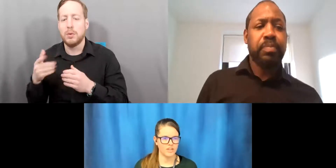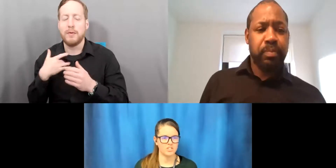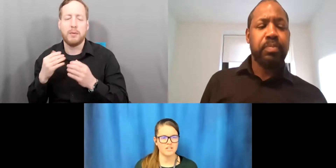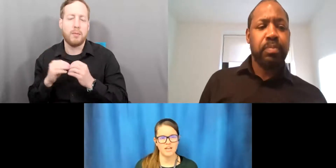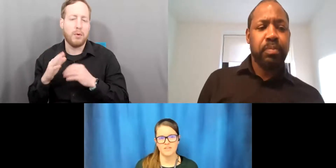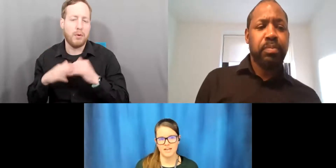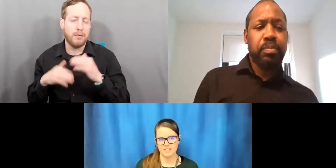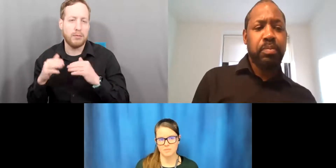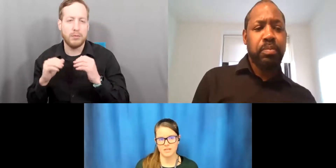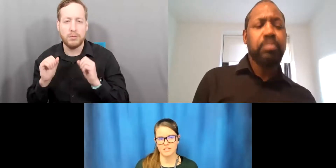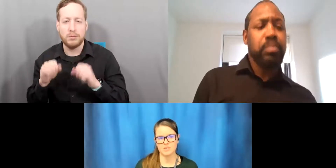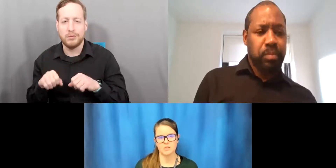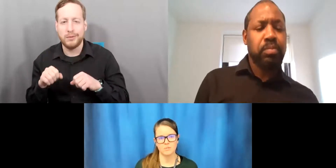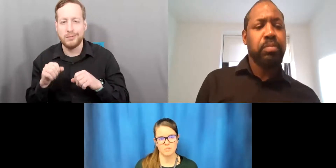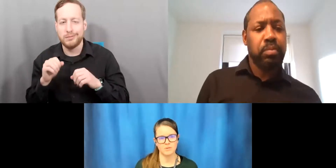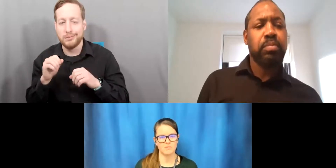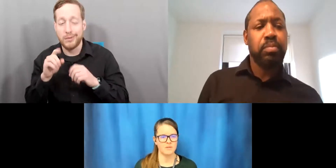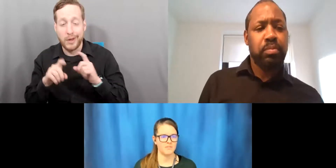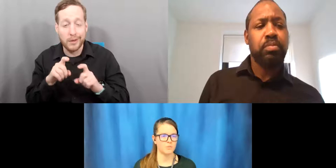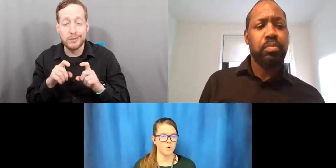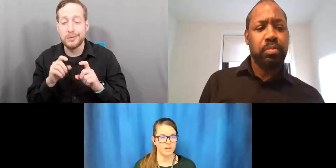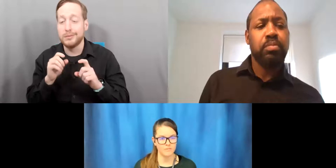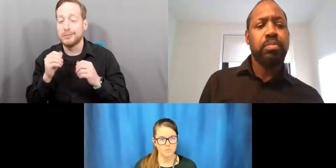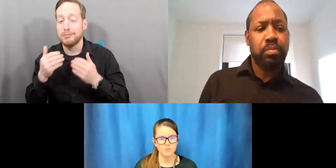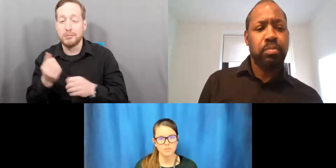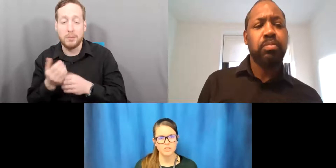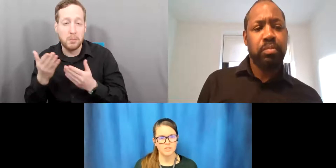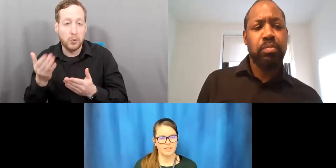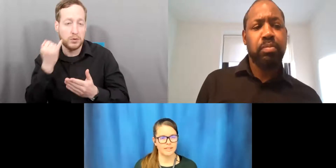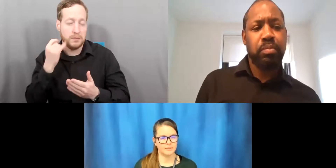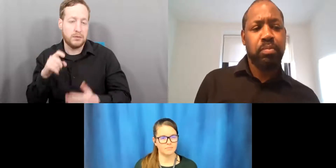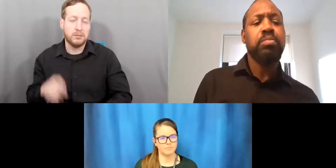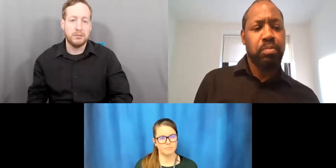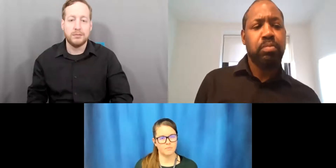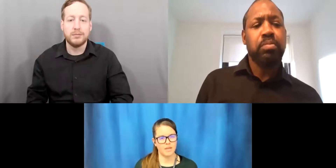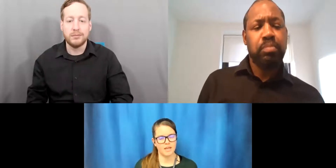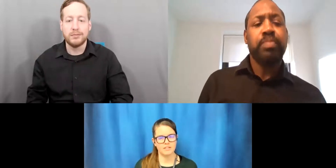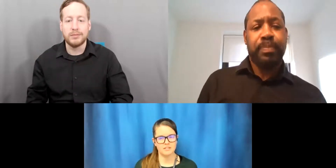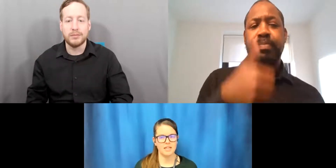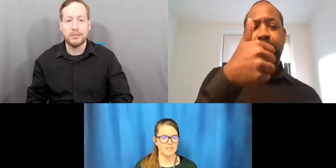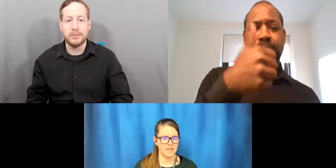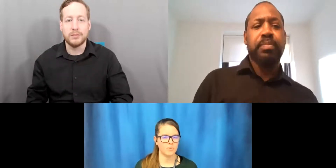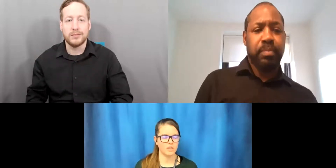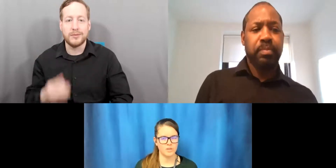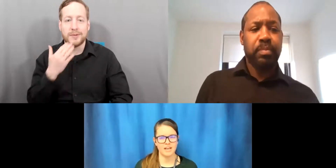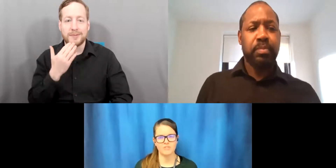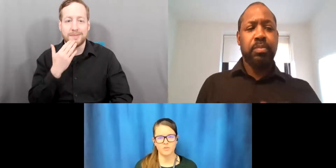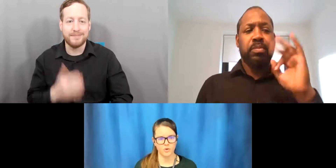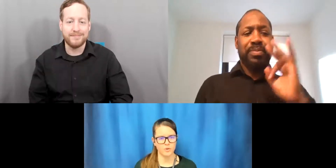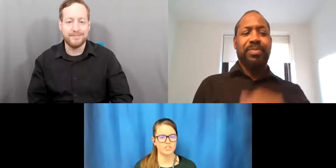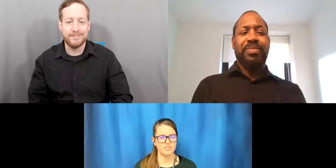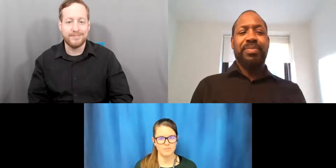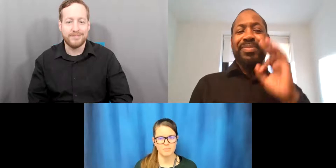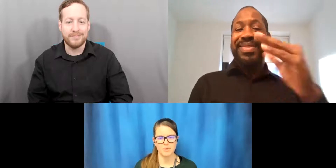on the agenda at the next meeting so that people can feel more comfortable. And then at that point, we can have